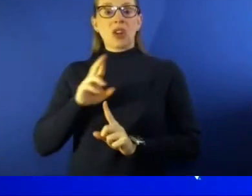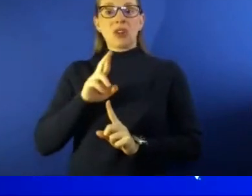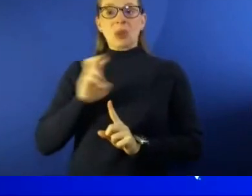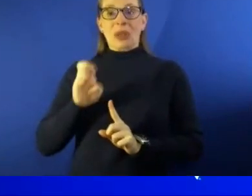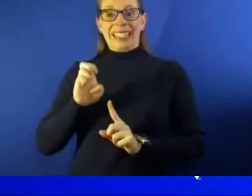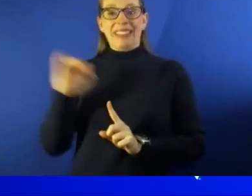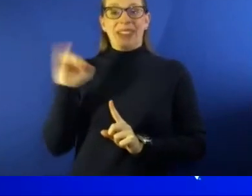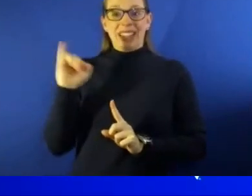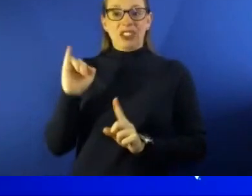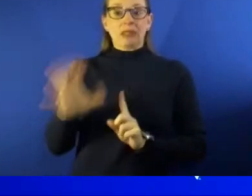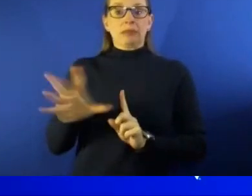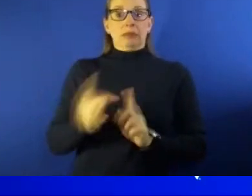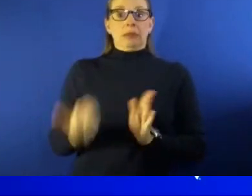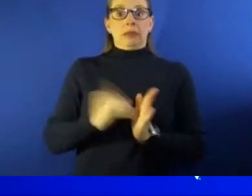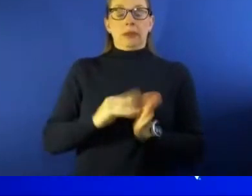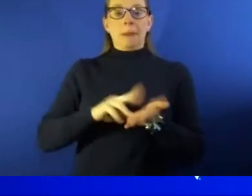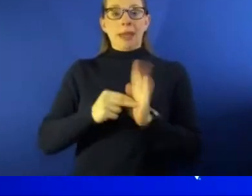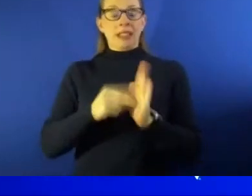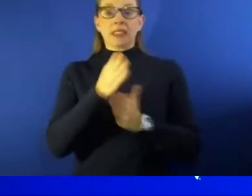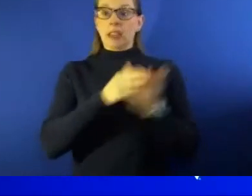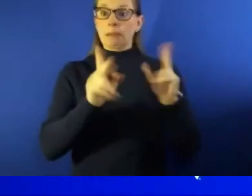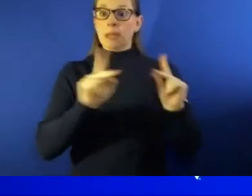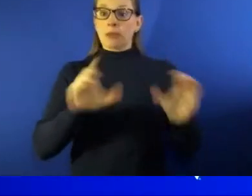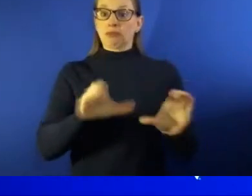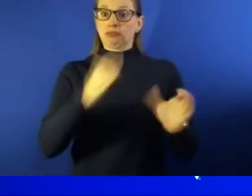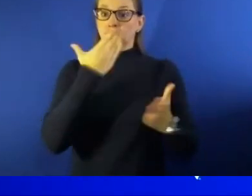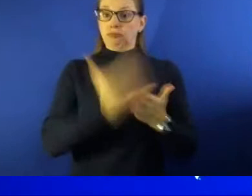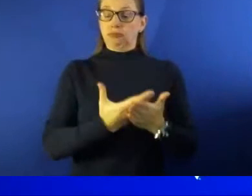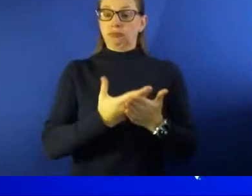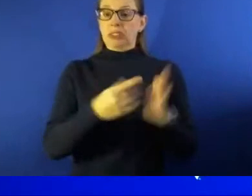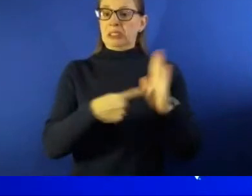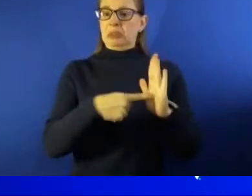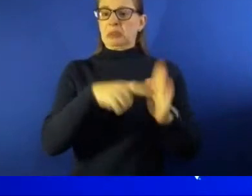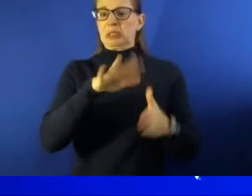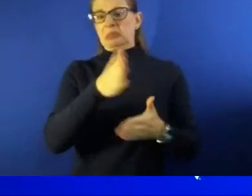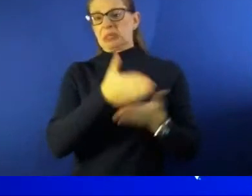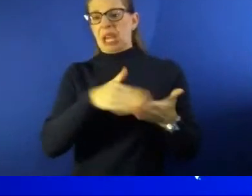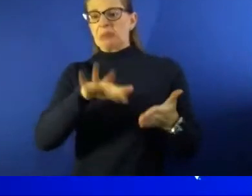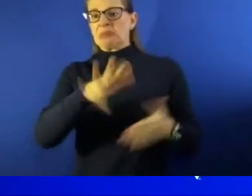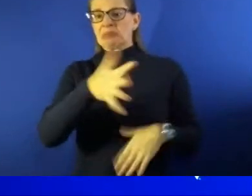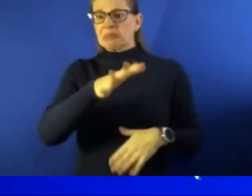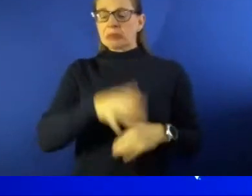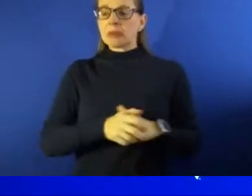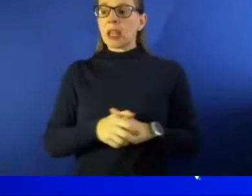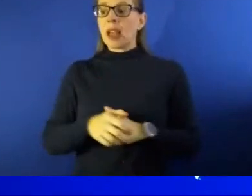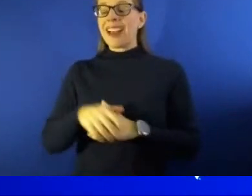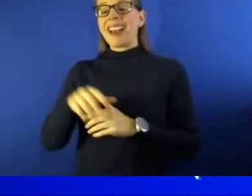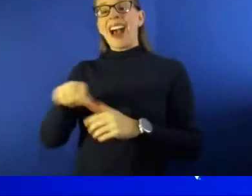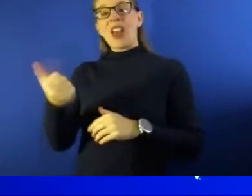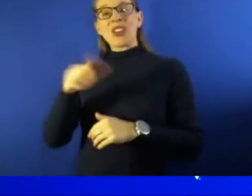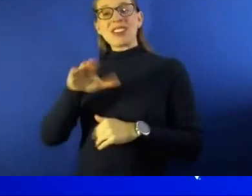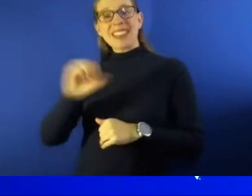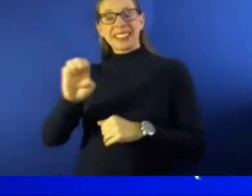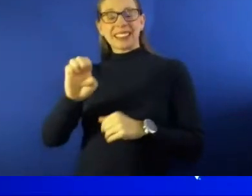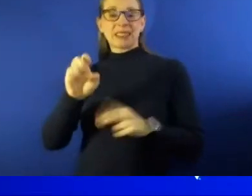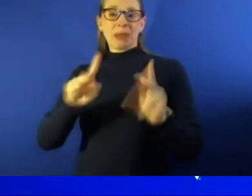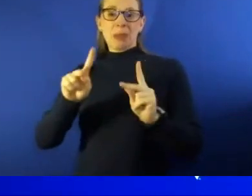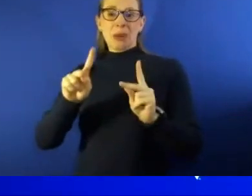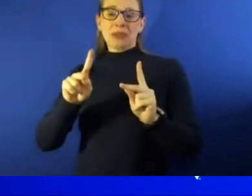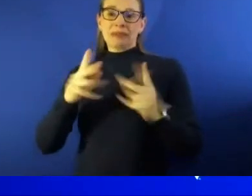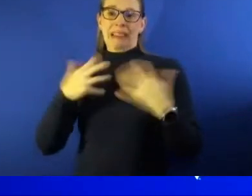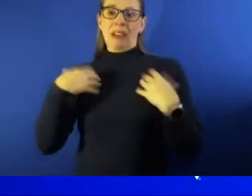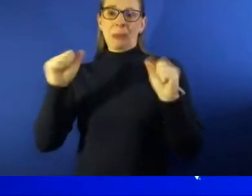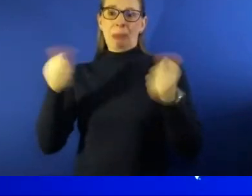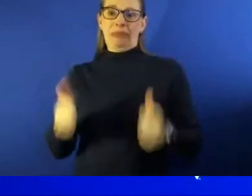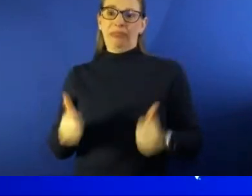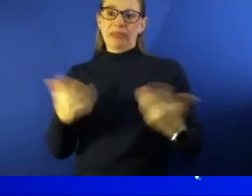some people would do much better and have hardly any symptoms. We also saw some cases where people would do worse. So I think it is really, again, rolling the dice. We don't